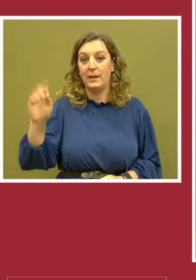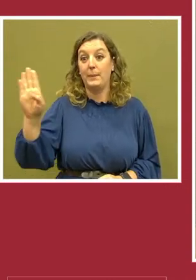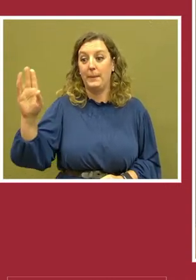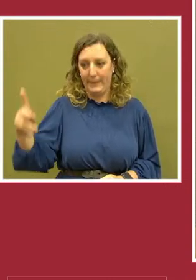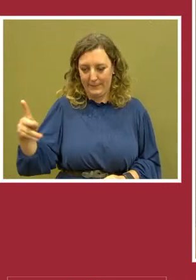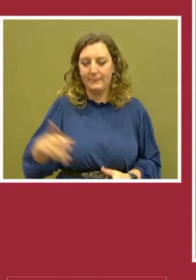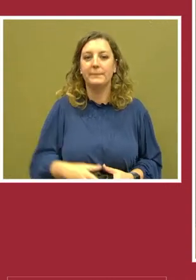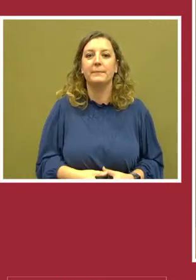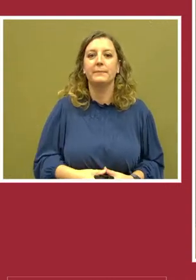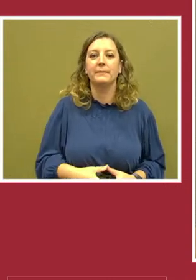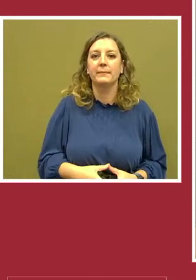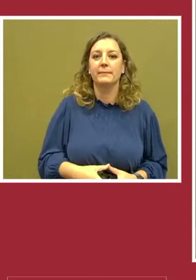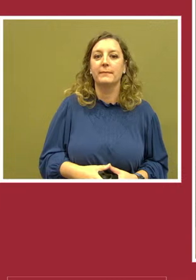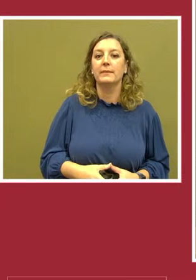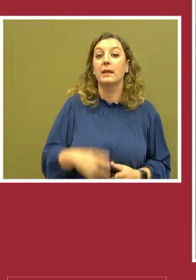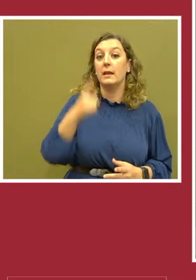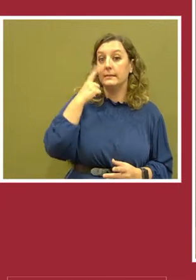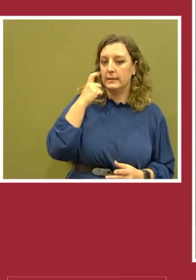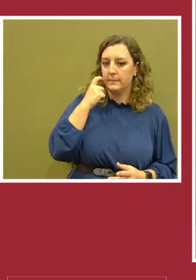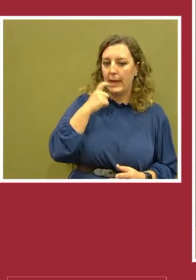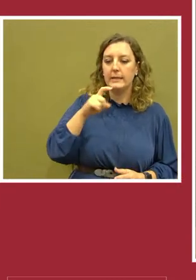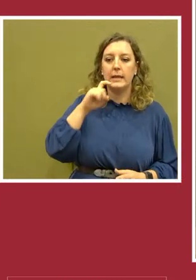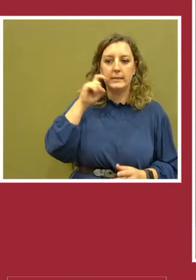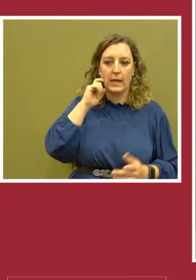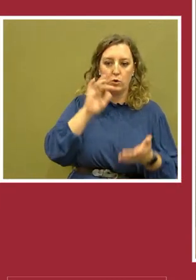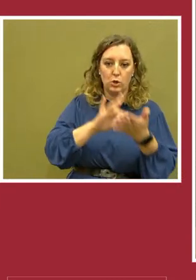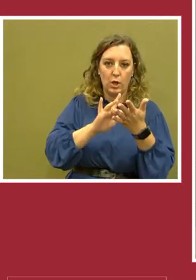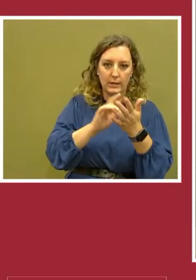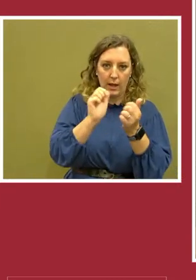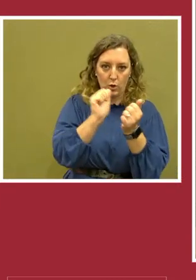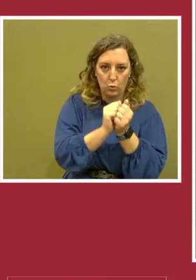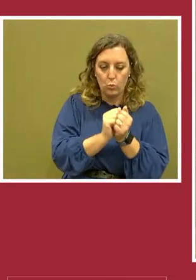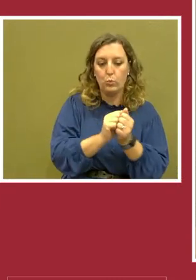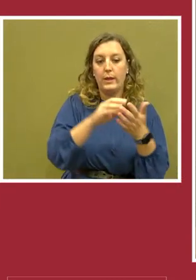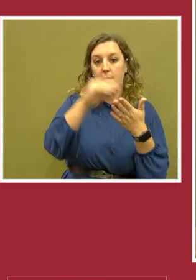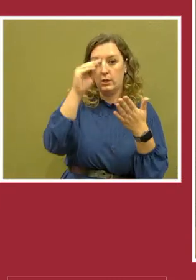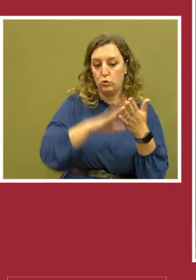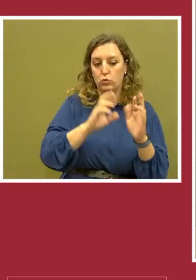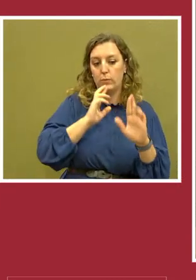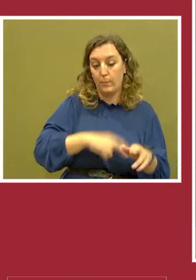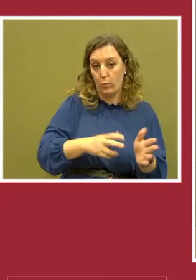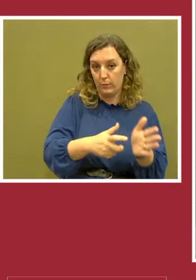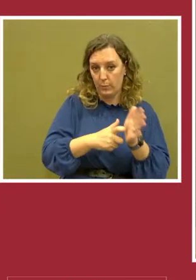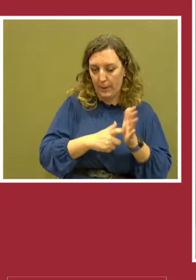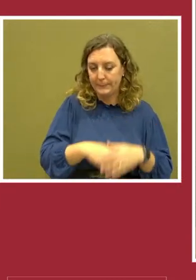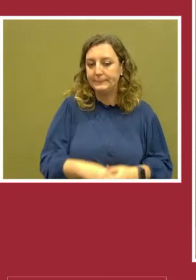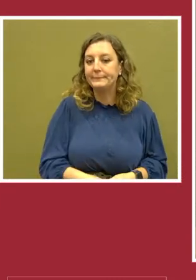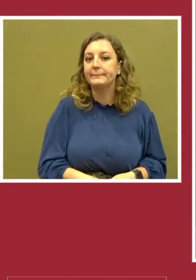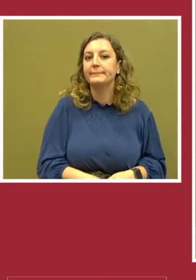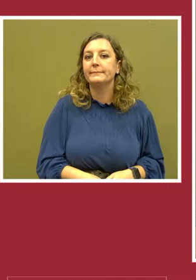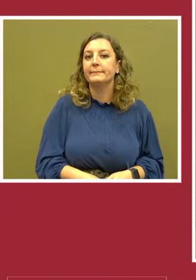GBNAA/JHFF-BP, suspected sexual conduct with students and reporting requirements,